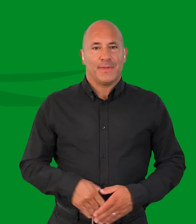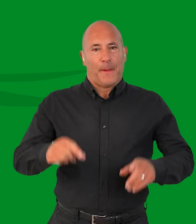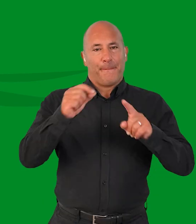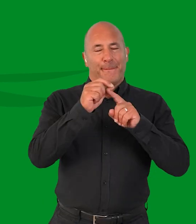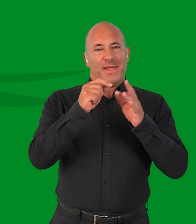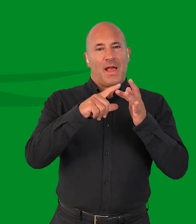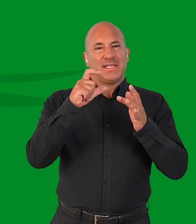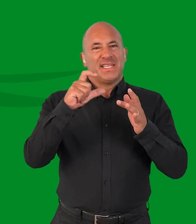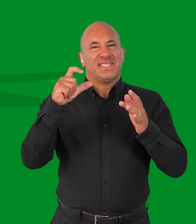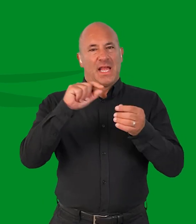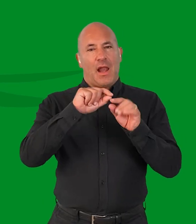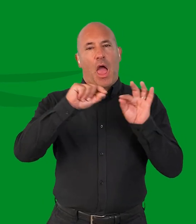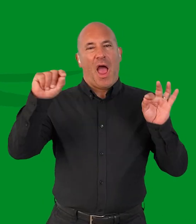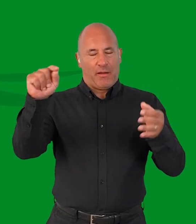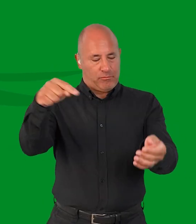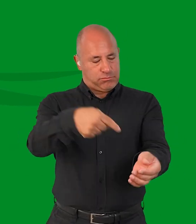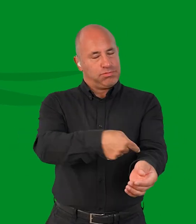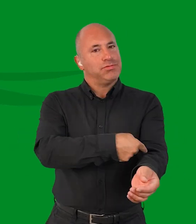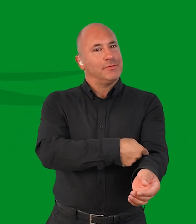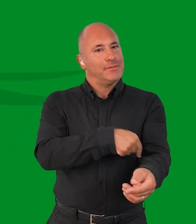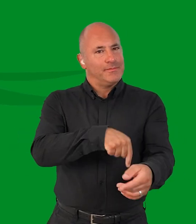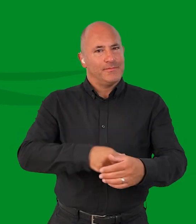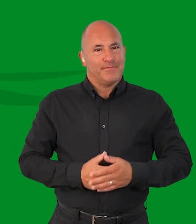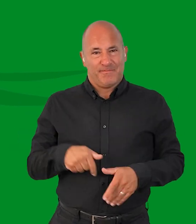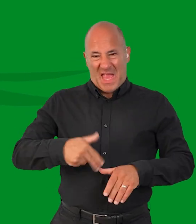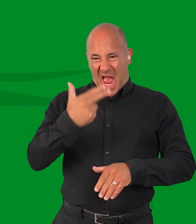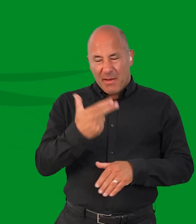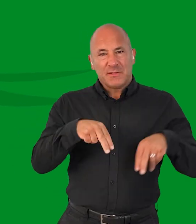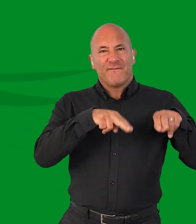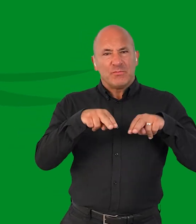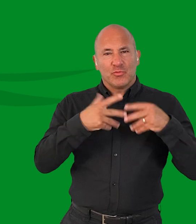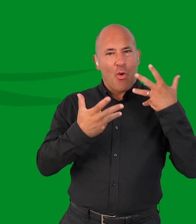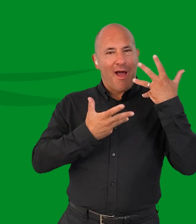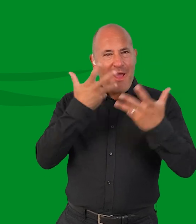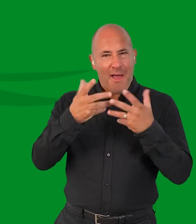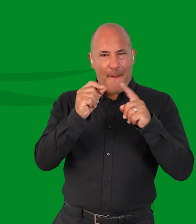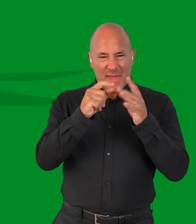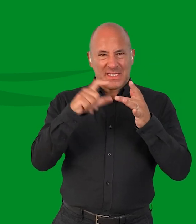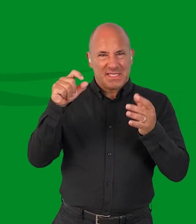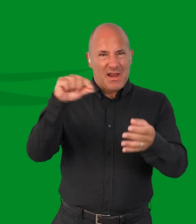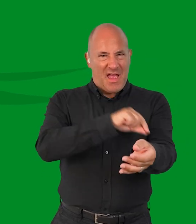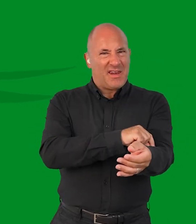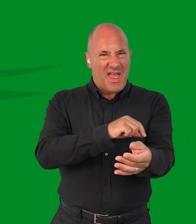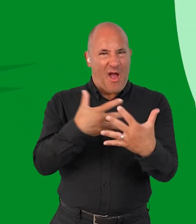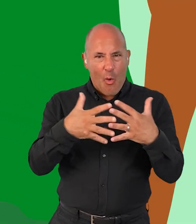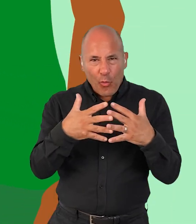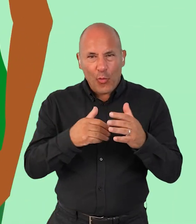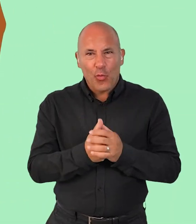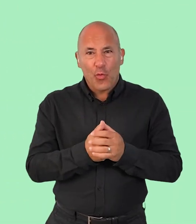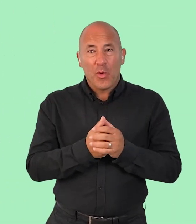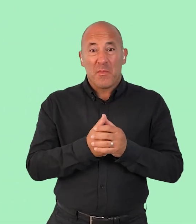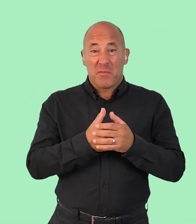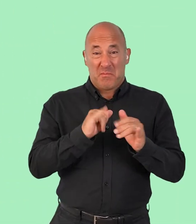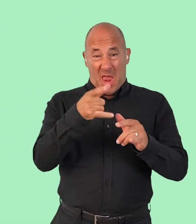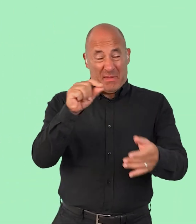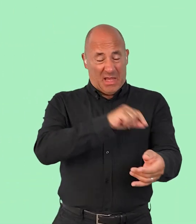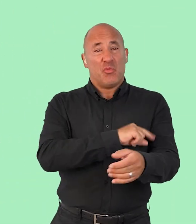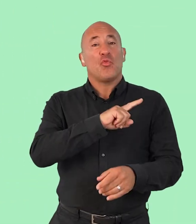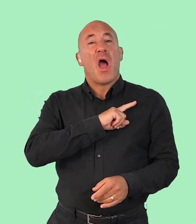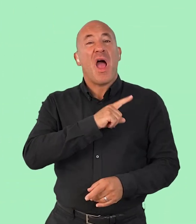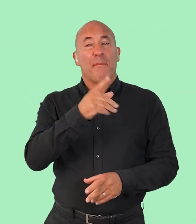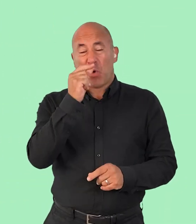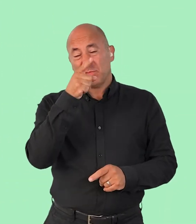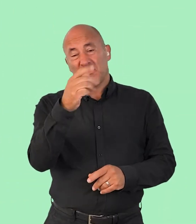Having your PICC line put in. This animation shows how a PICC line is put in. You may have a PICC line put in when you have